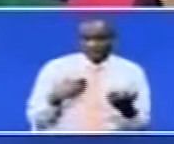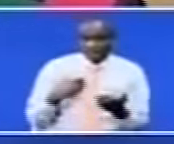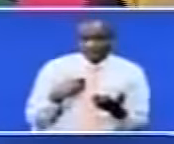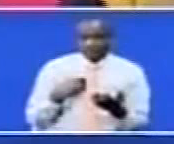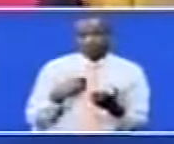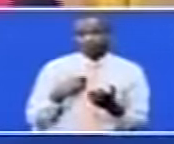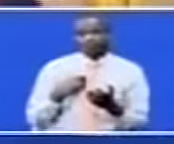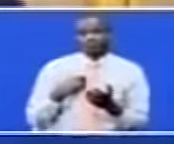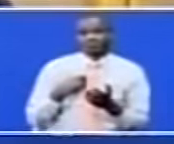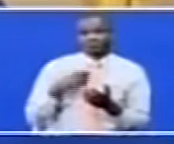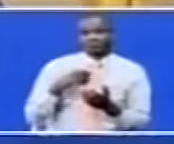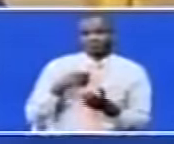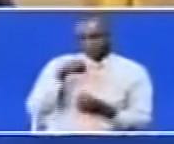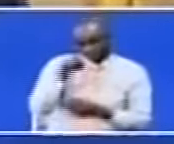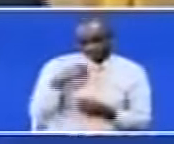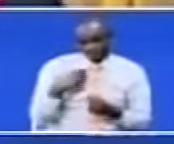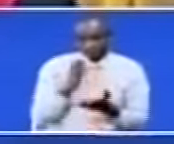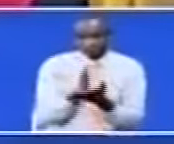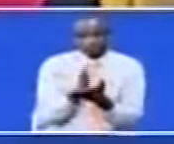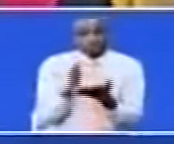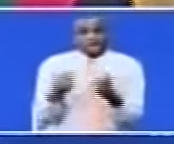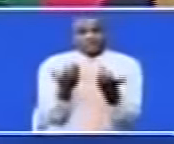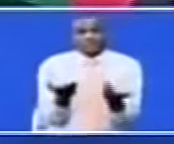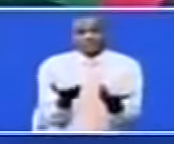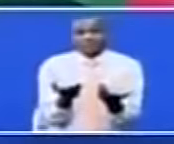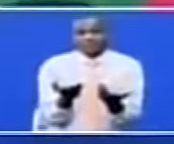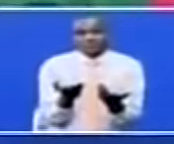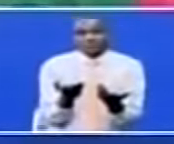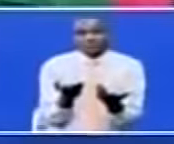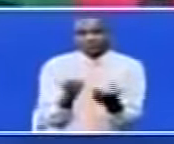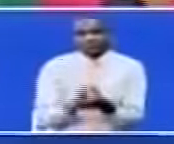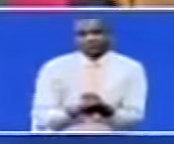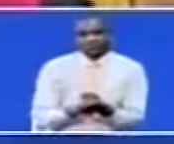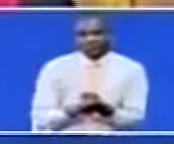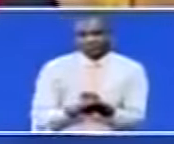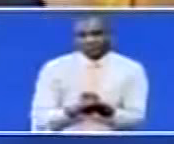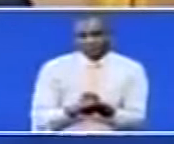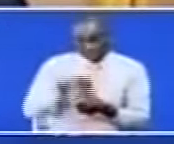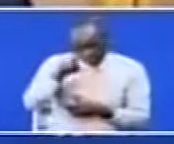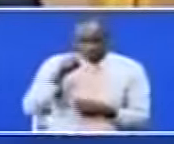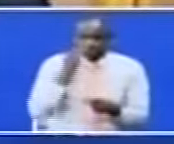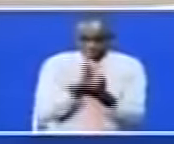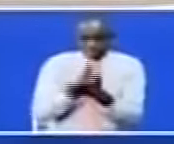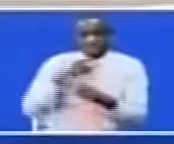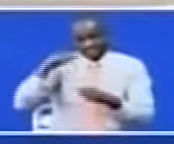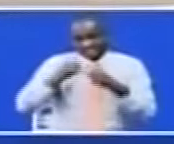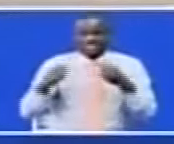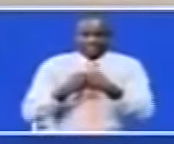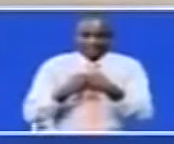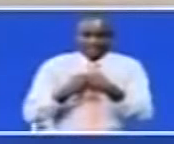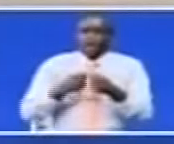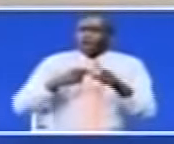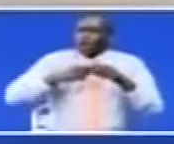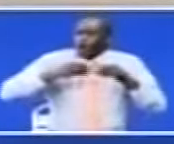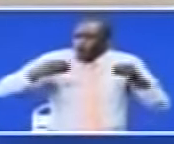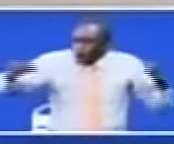could have been down 3 goals and the game could have been over. But credit to the guys, they dug in and they got into the game. The long hours